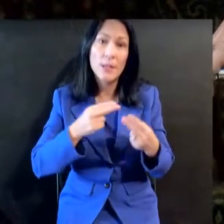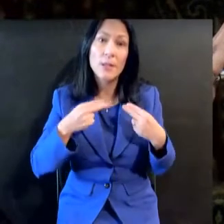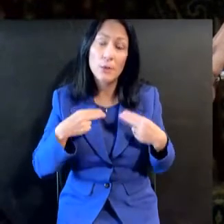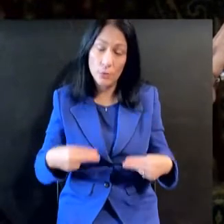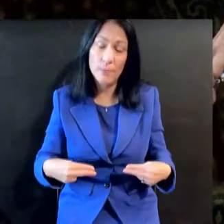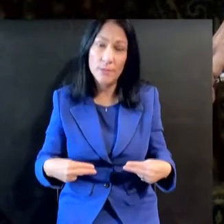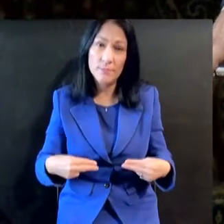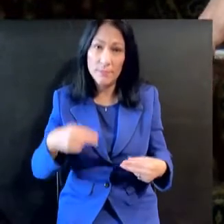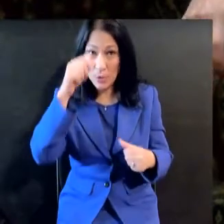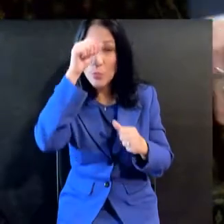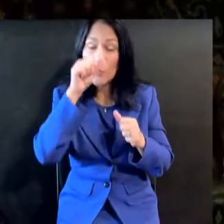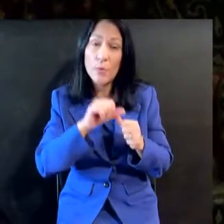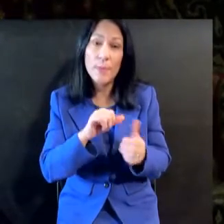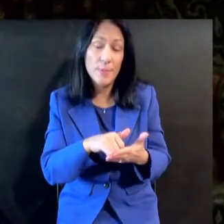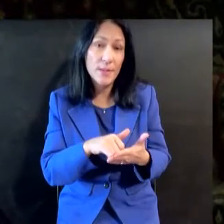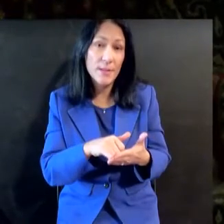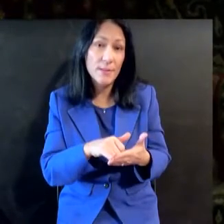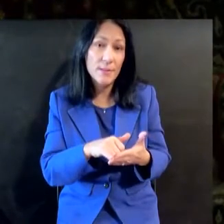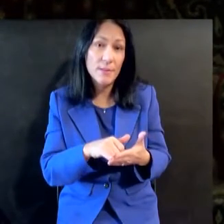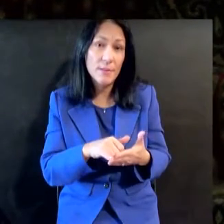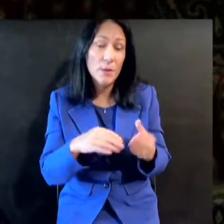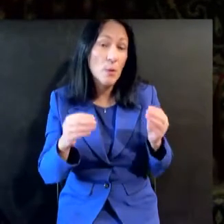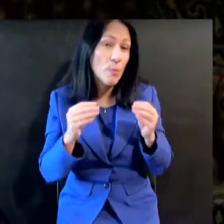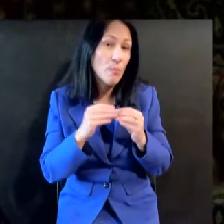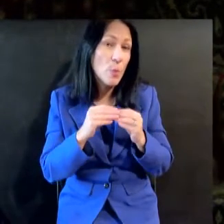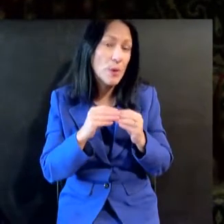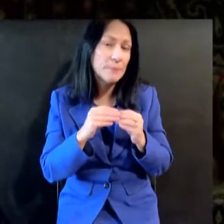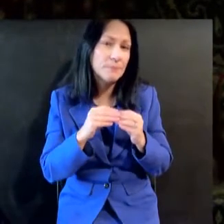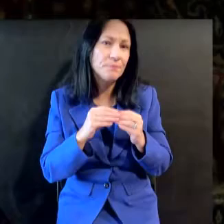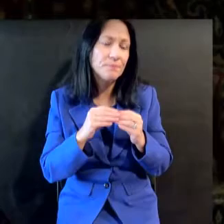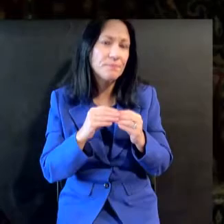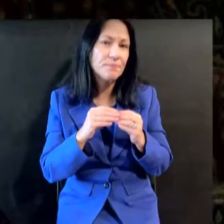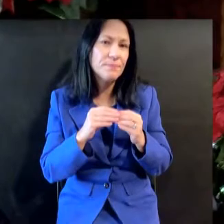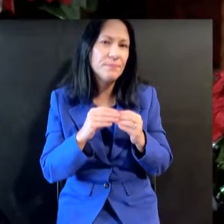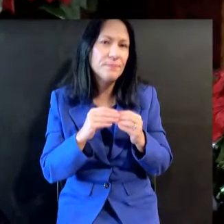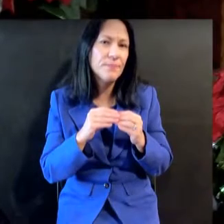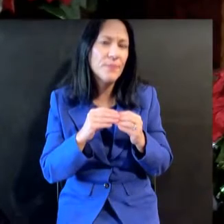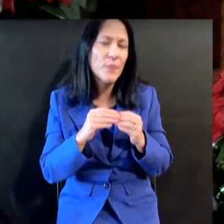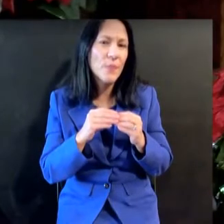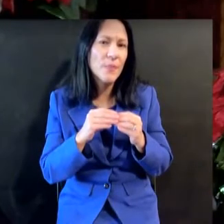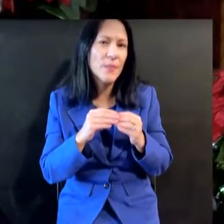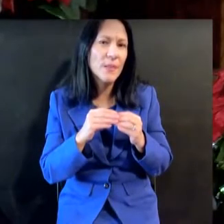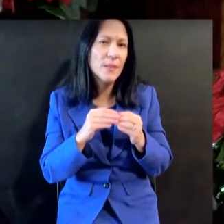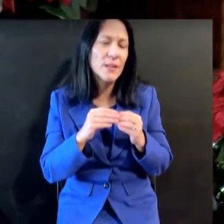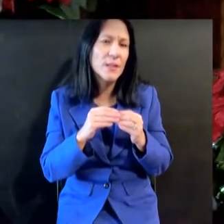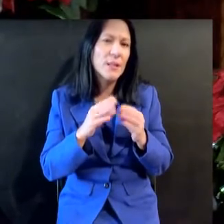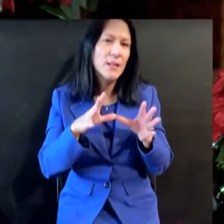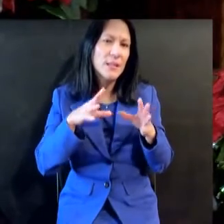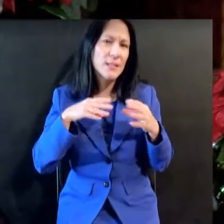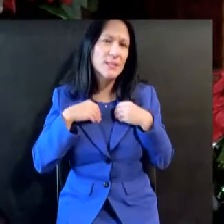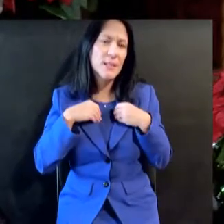that. And even more, not only that essence, but then to take the identity